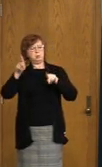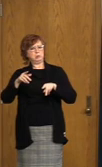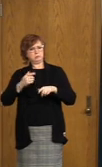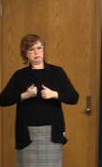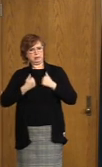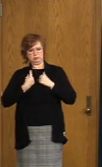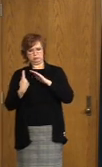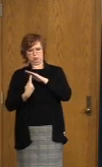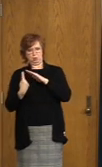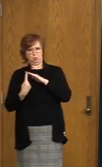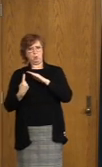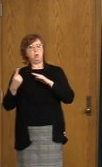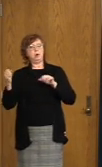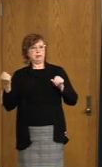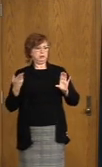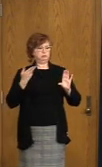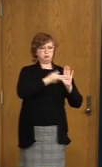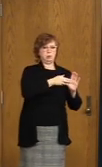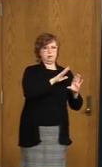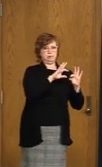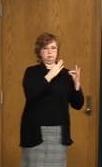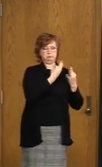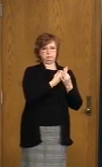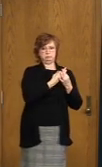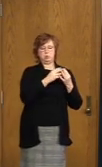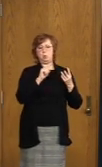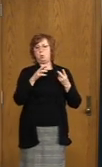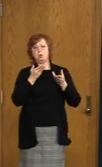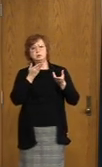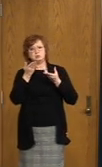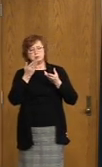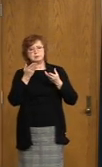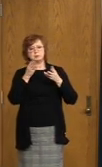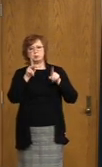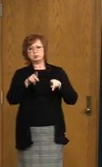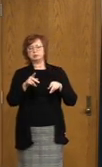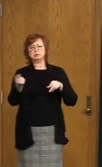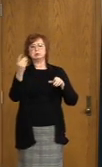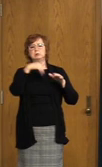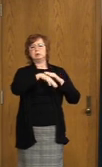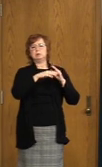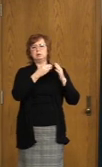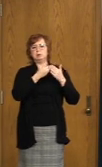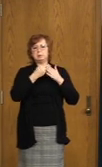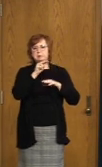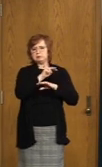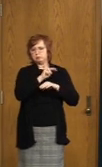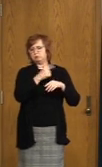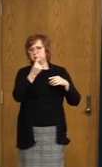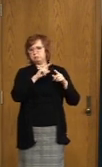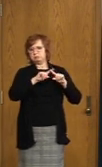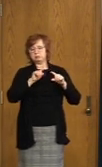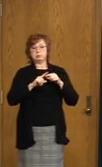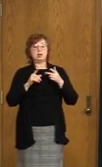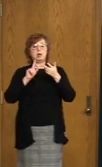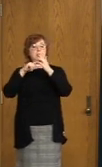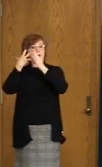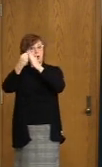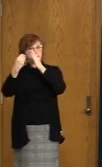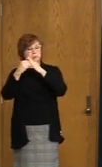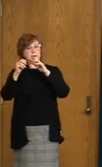well as for support services. Private outdoor gatherings can be up to 10 people, provided physical distancing can be